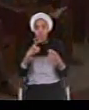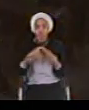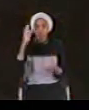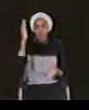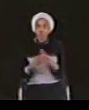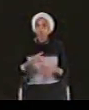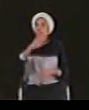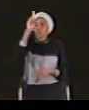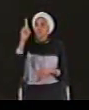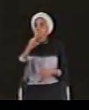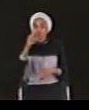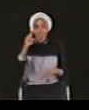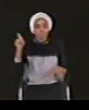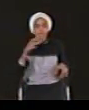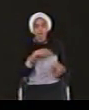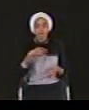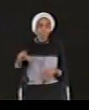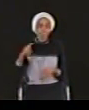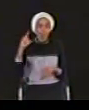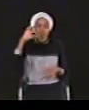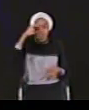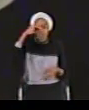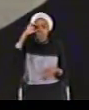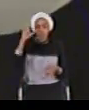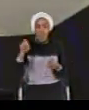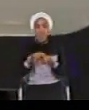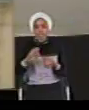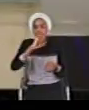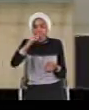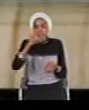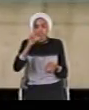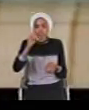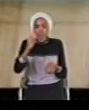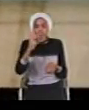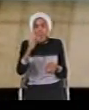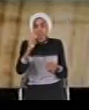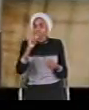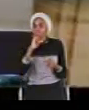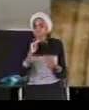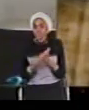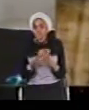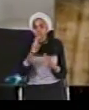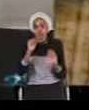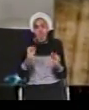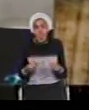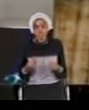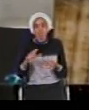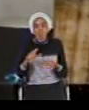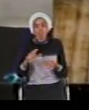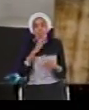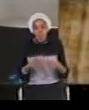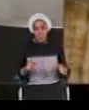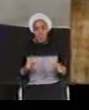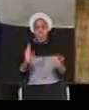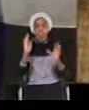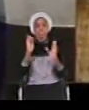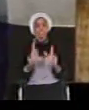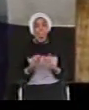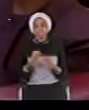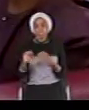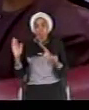like Joshua so that you can finish the battle of the Lord, every prayer you pray will be answered